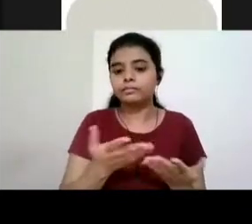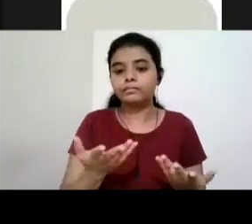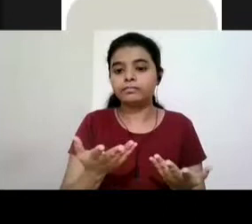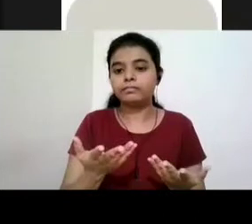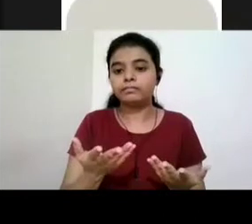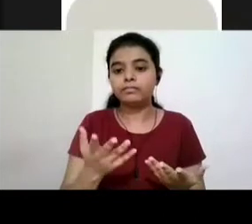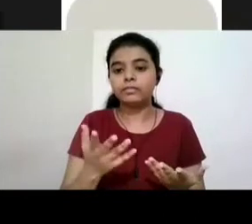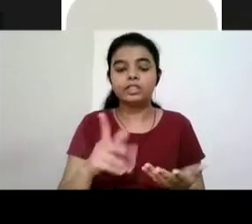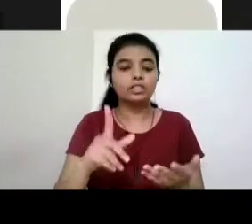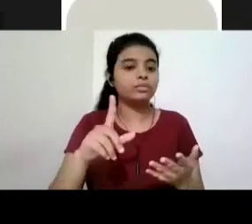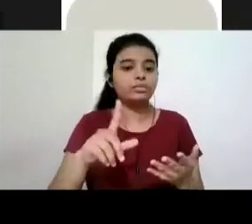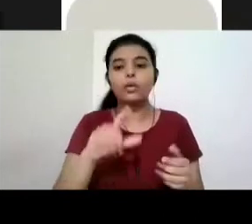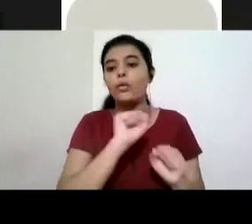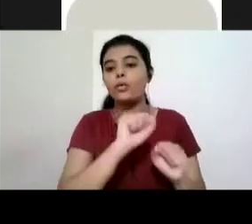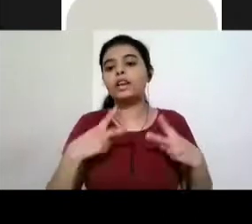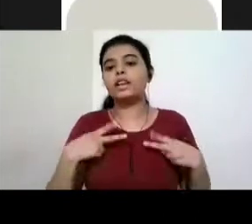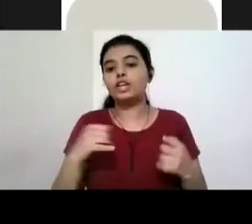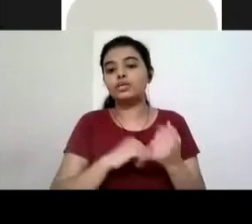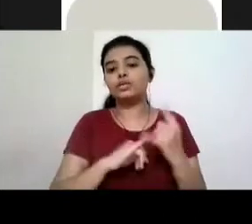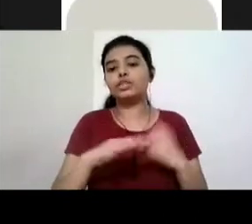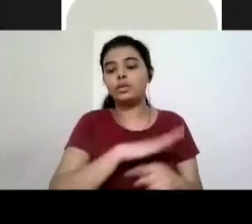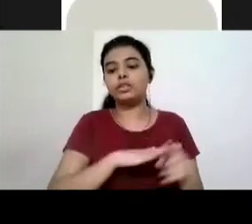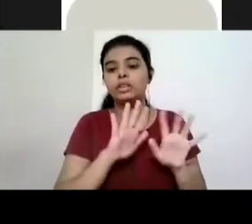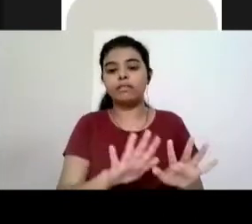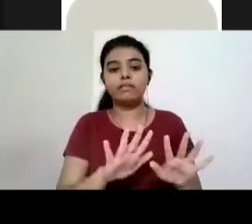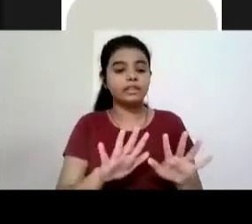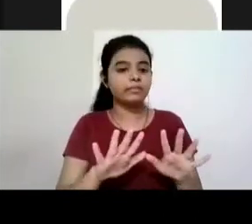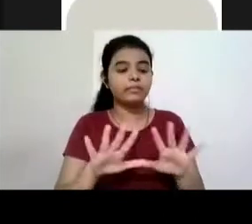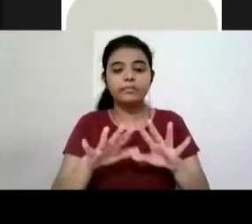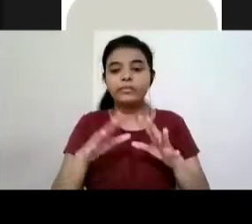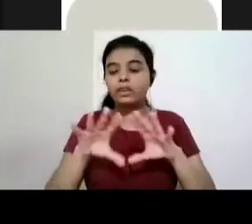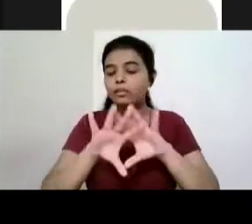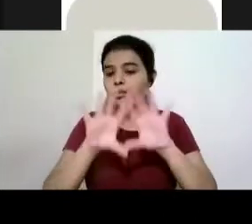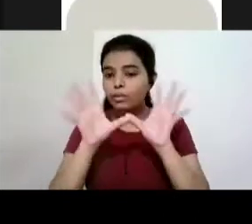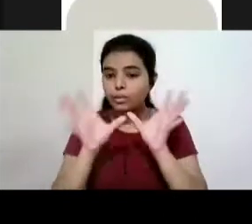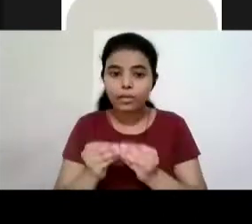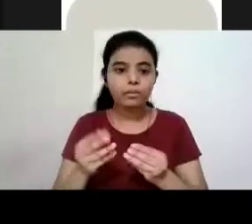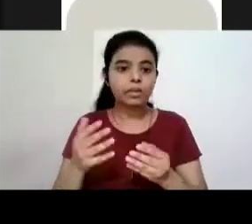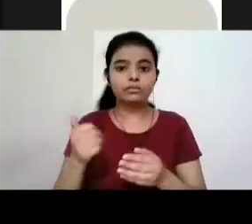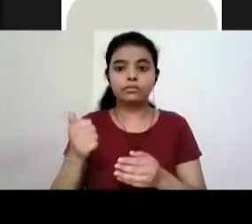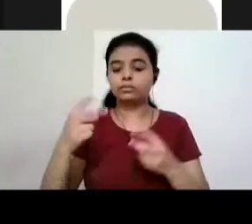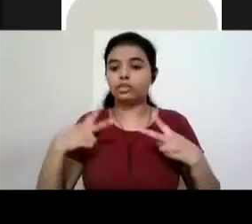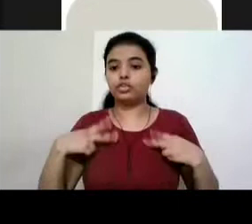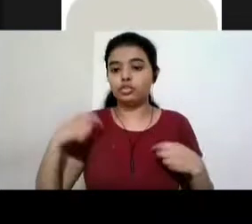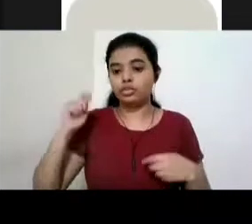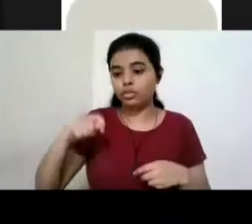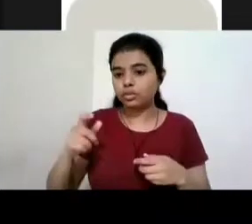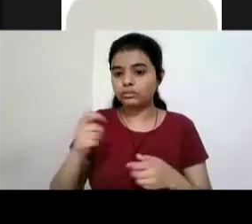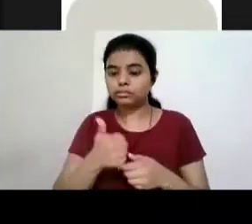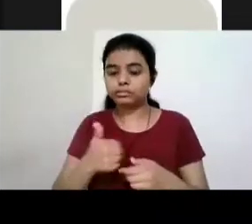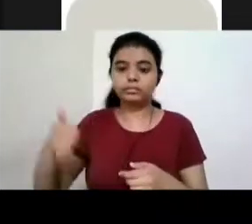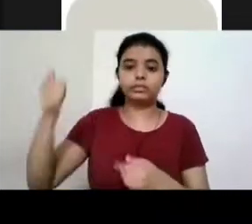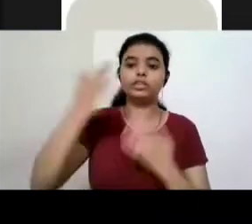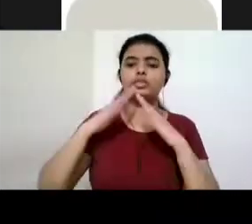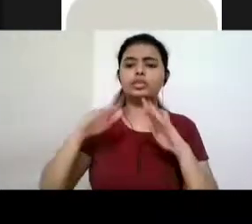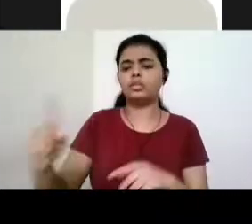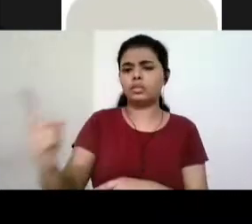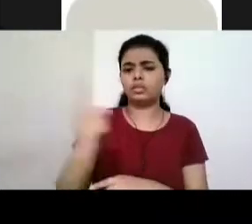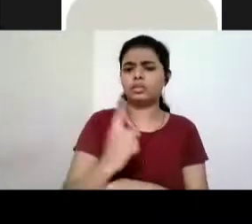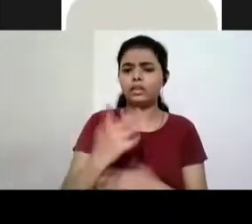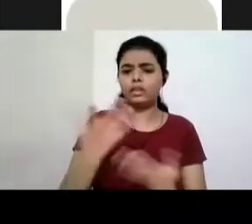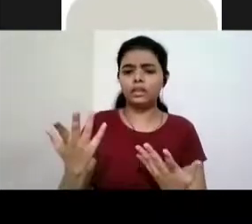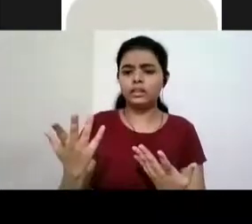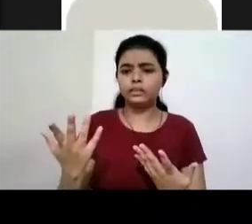legal situation. And there's a whole body of jurisprudence which has started to come where you are